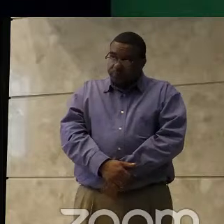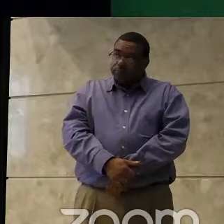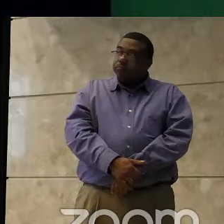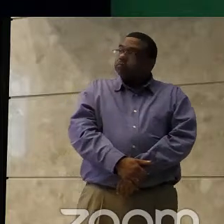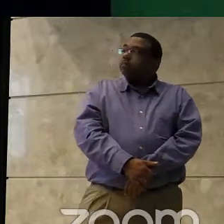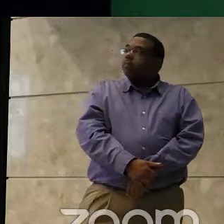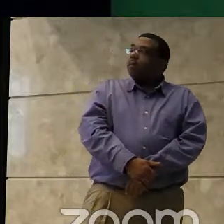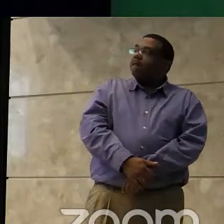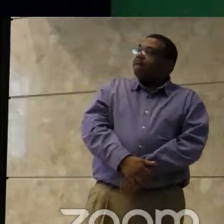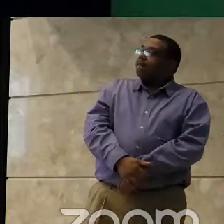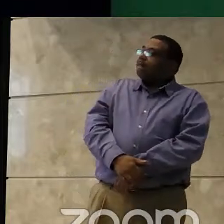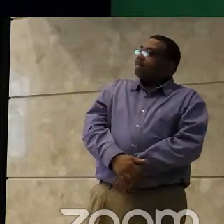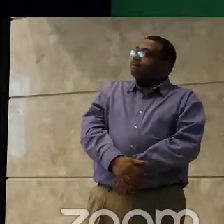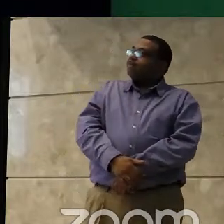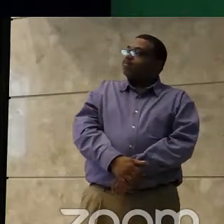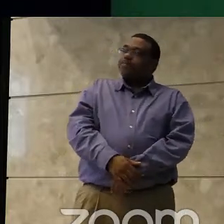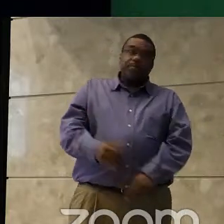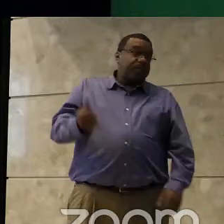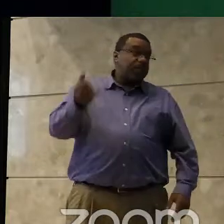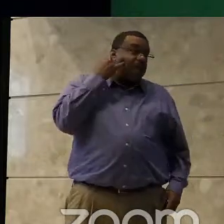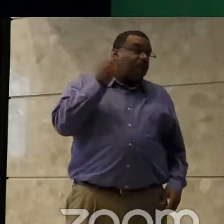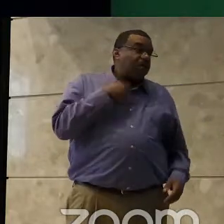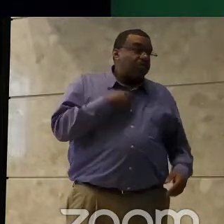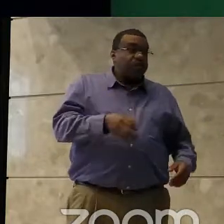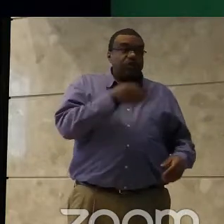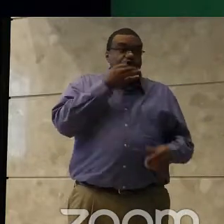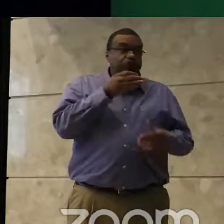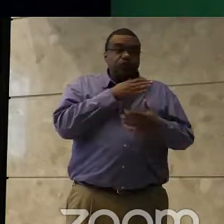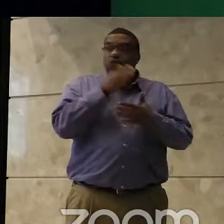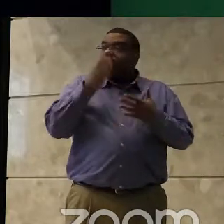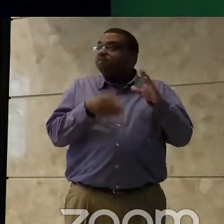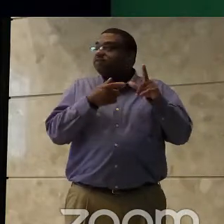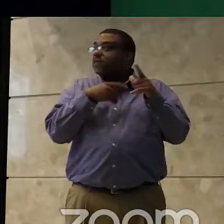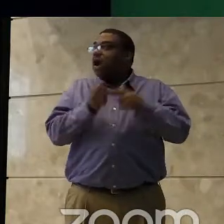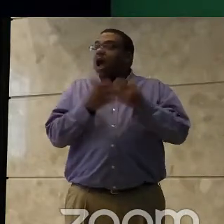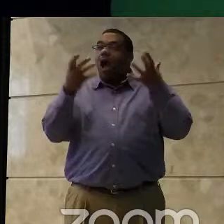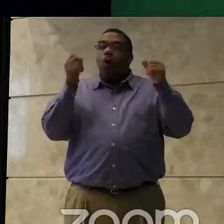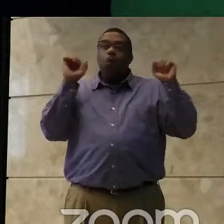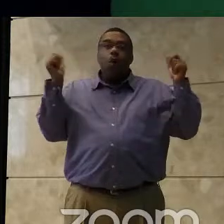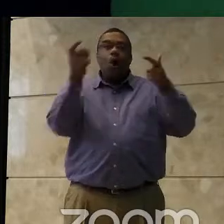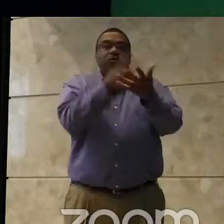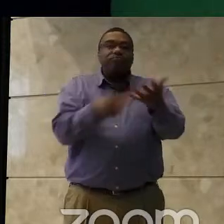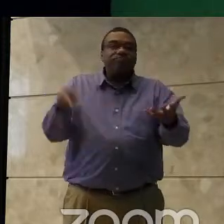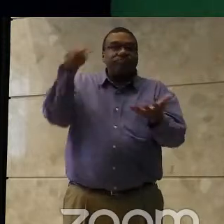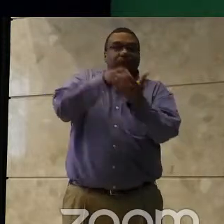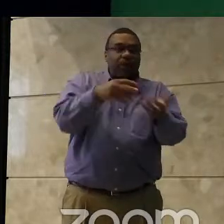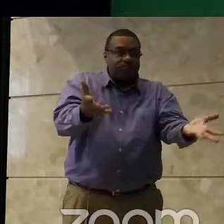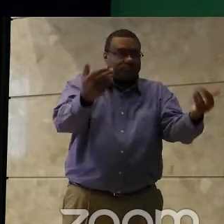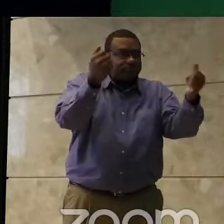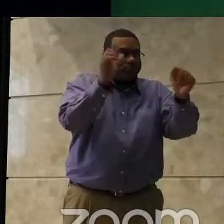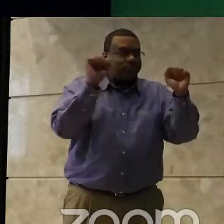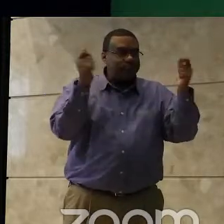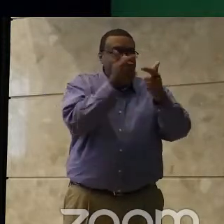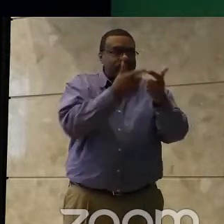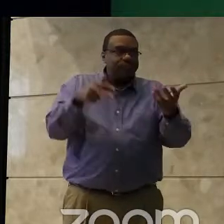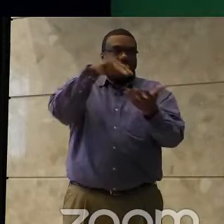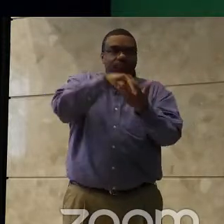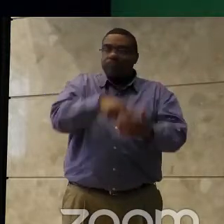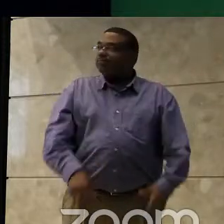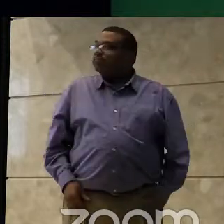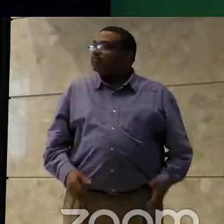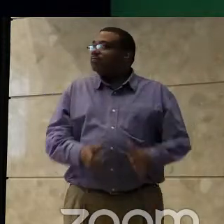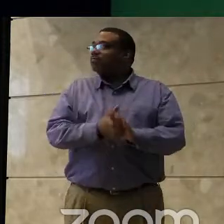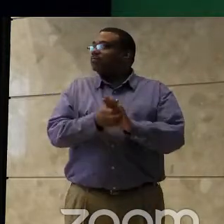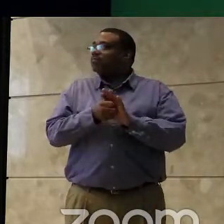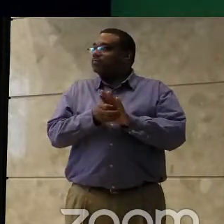If we are about finished, I've got one more thing I have to do. I want everybody to stand. I've got everybody to stand.